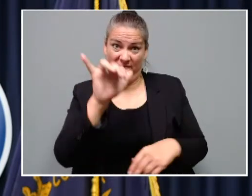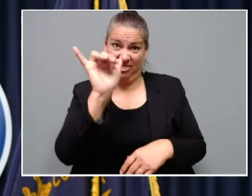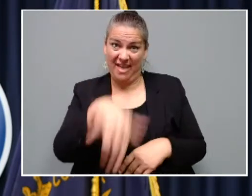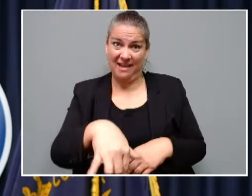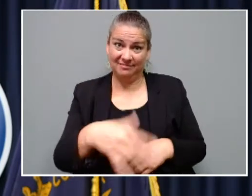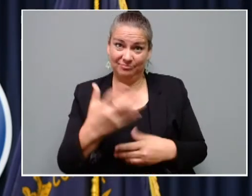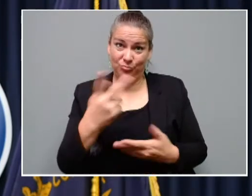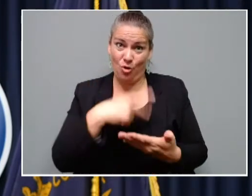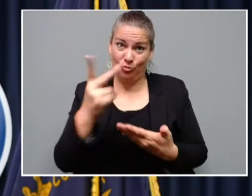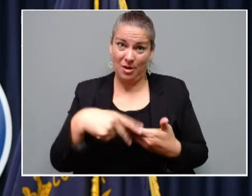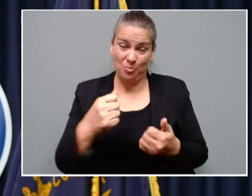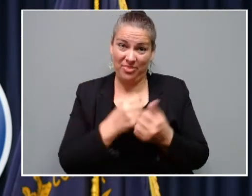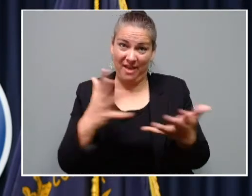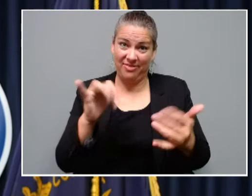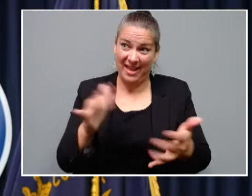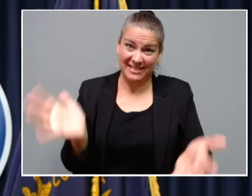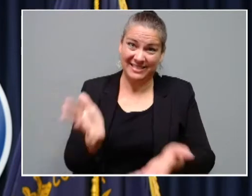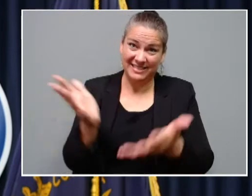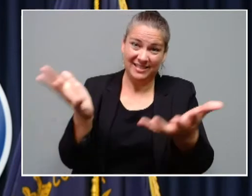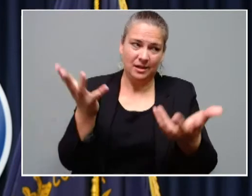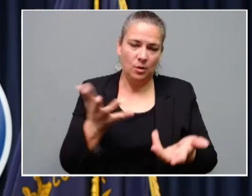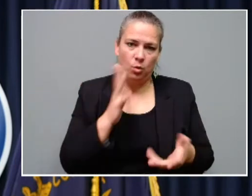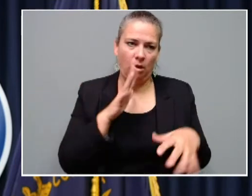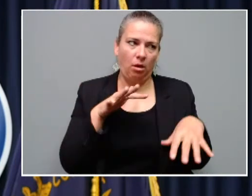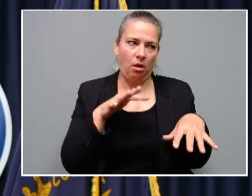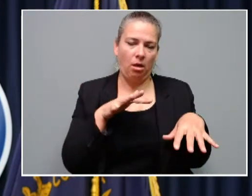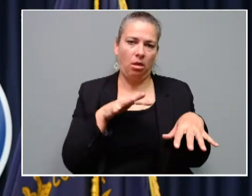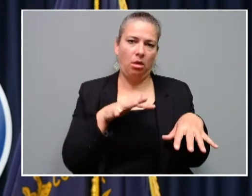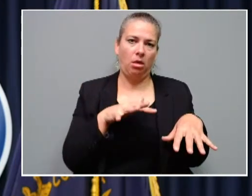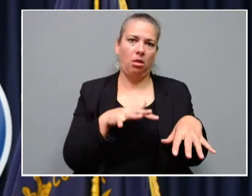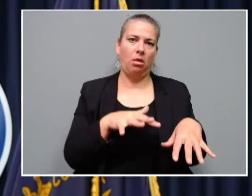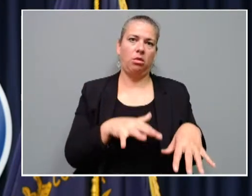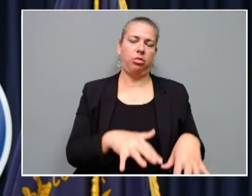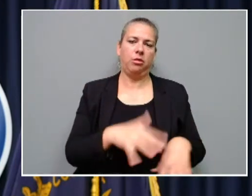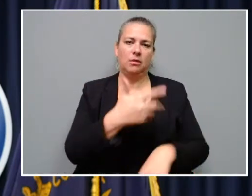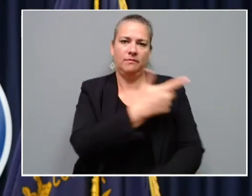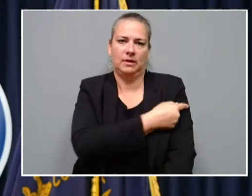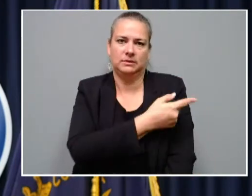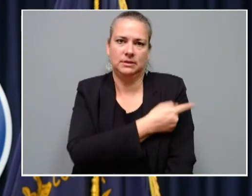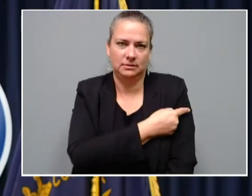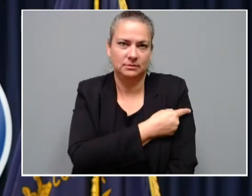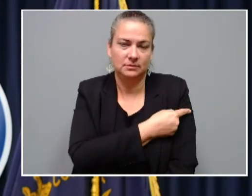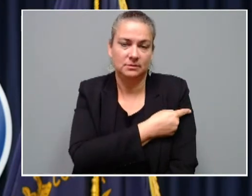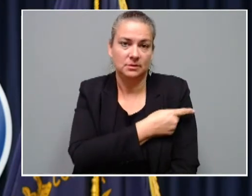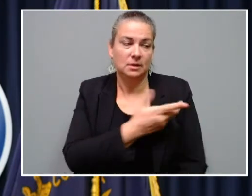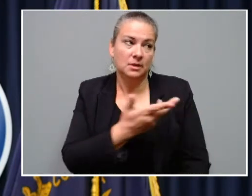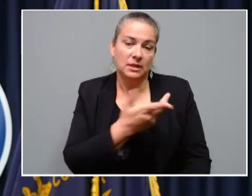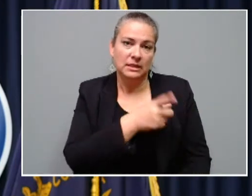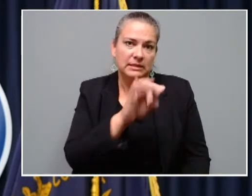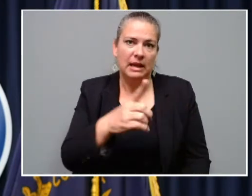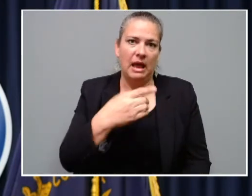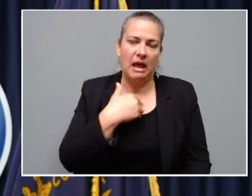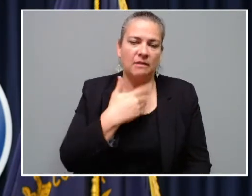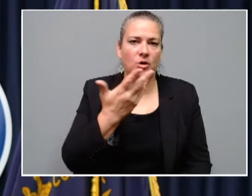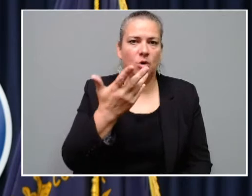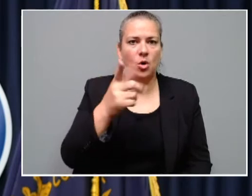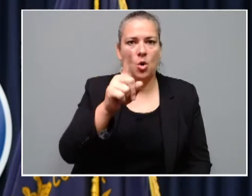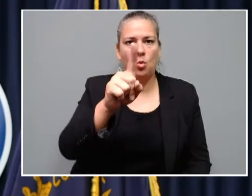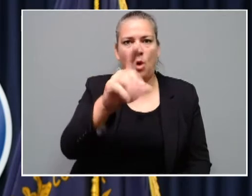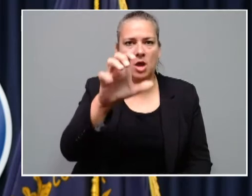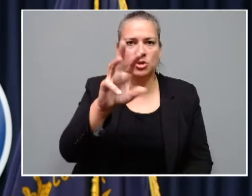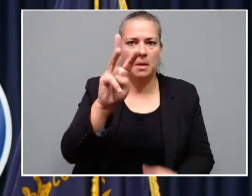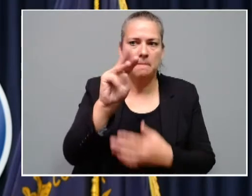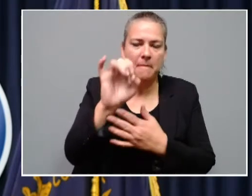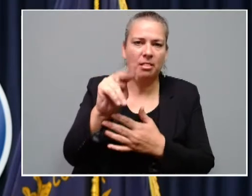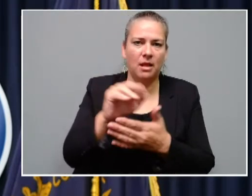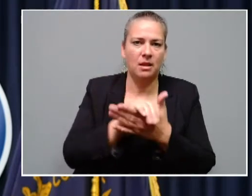did good work. It also resulted in, I think, over $100 million of media that was generated